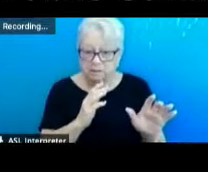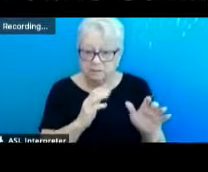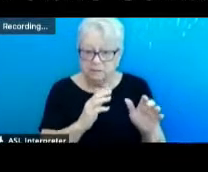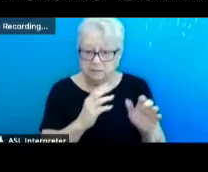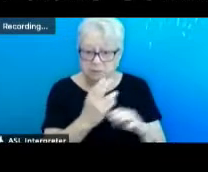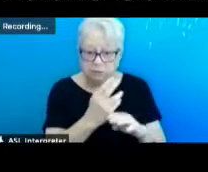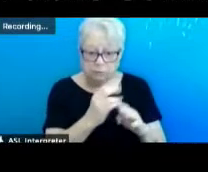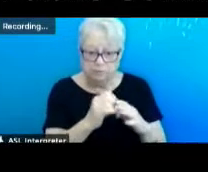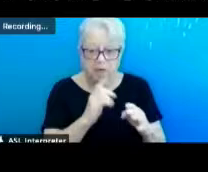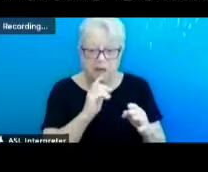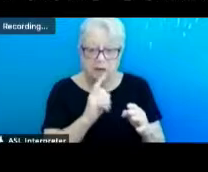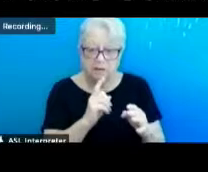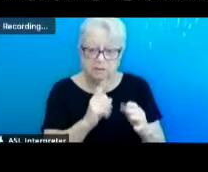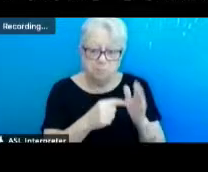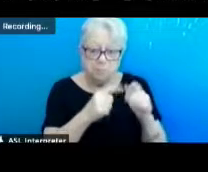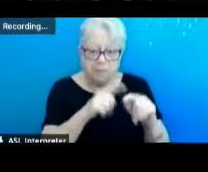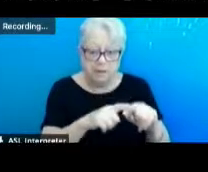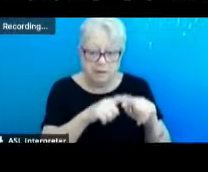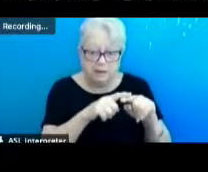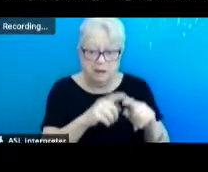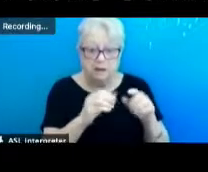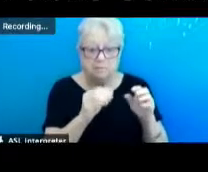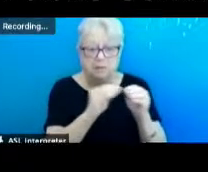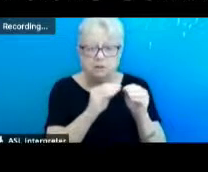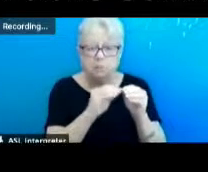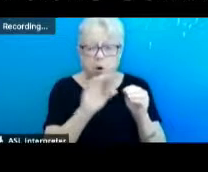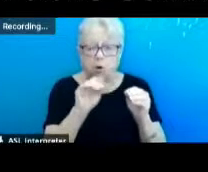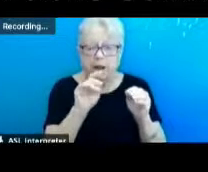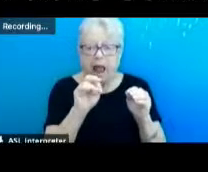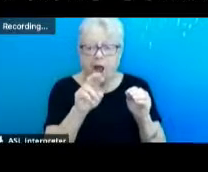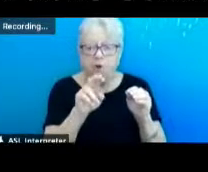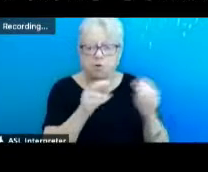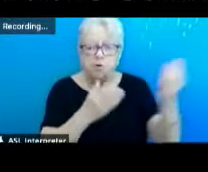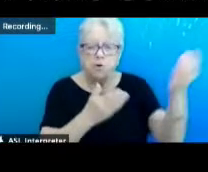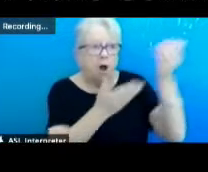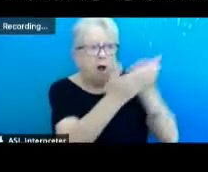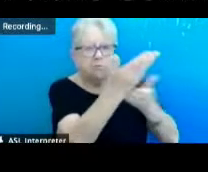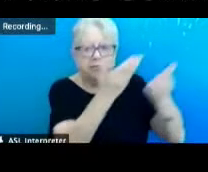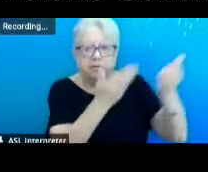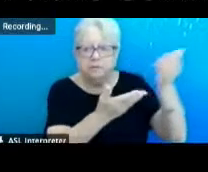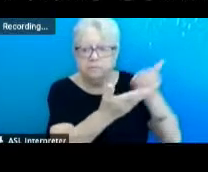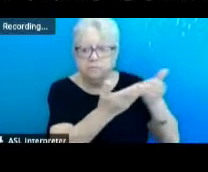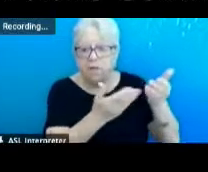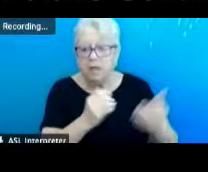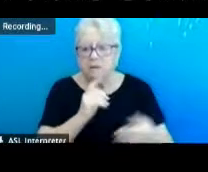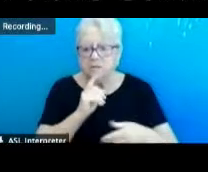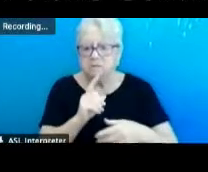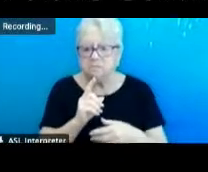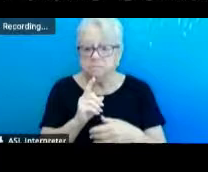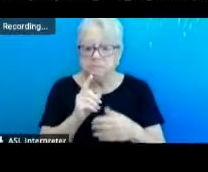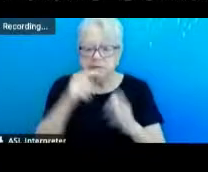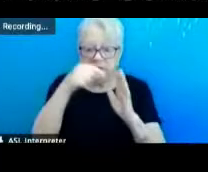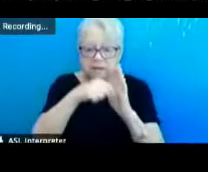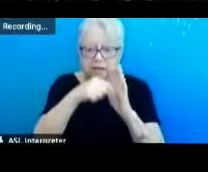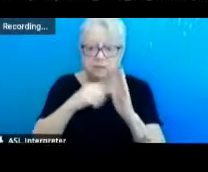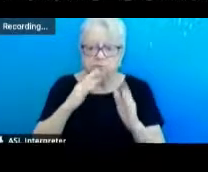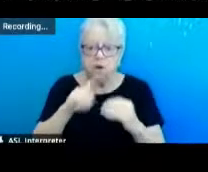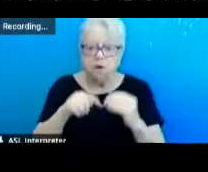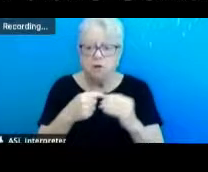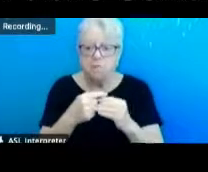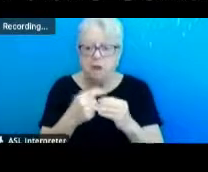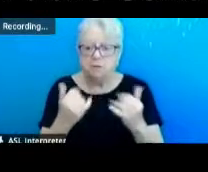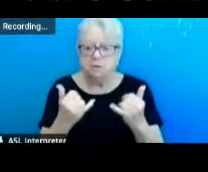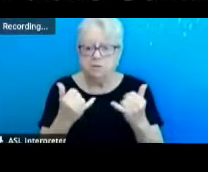counteroffers that need further discussion. We don't need to go through the details of things we've talked about today again. Does that